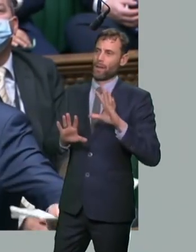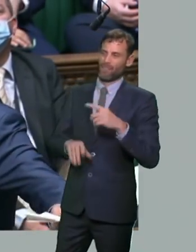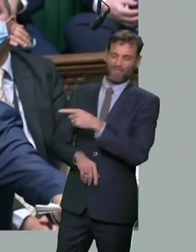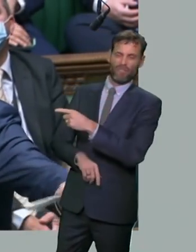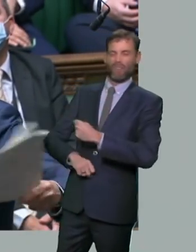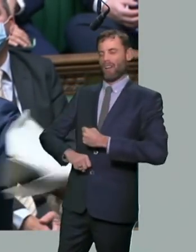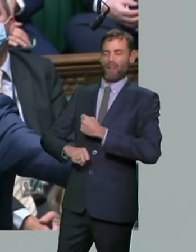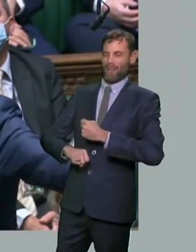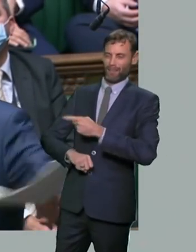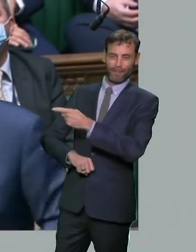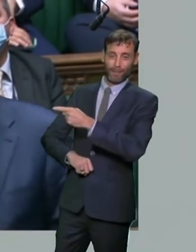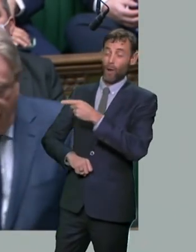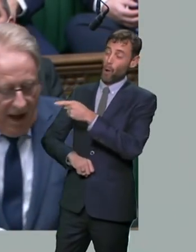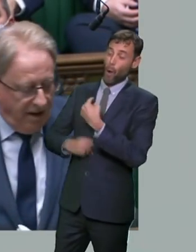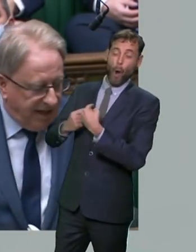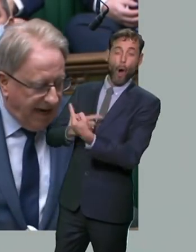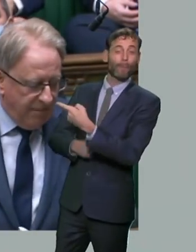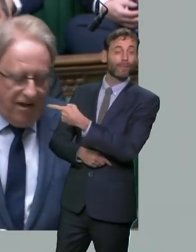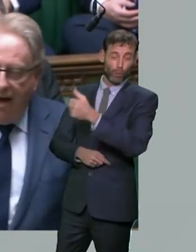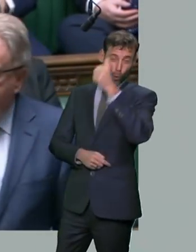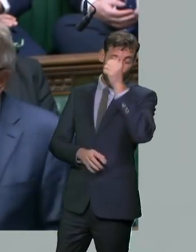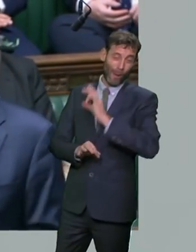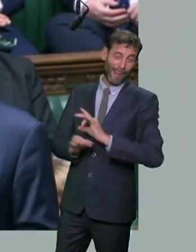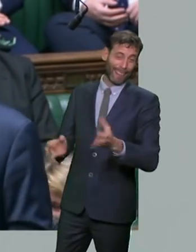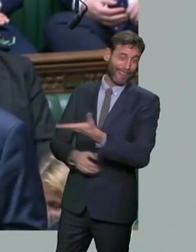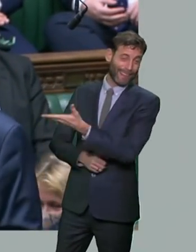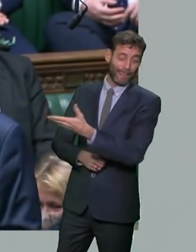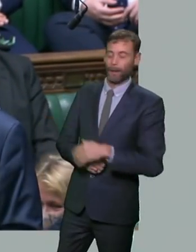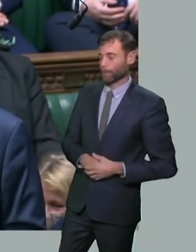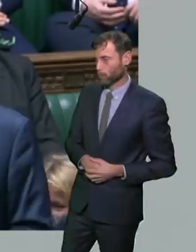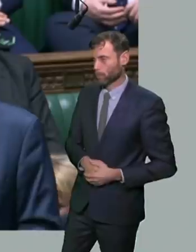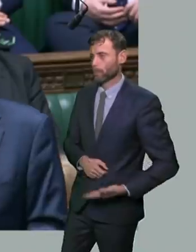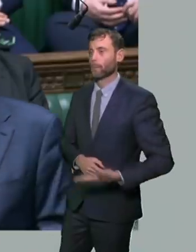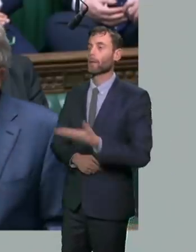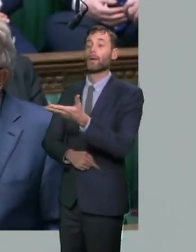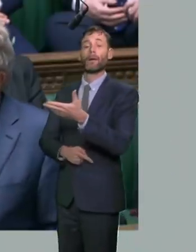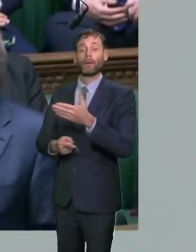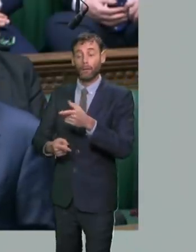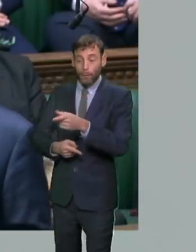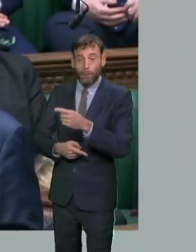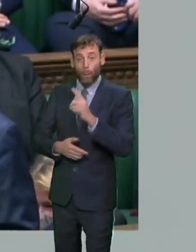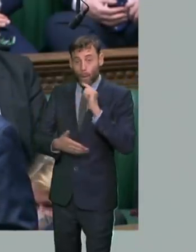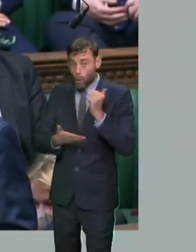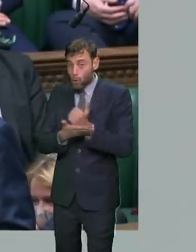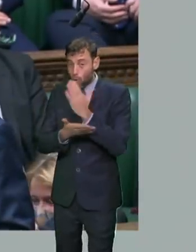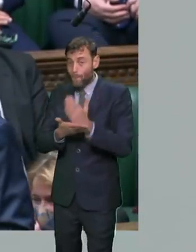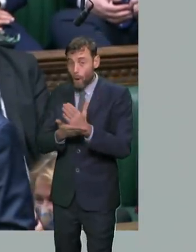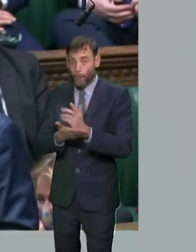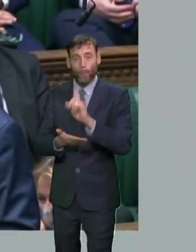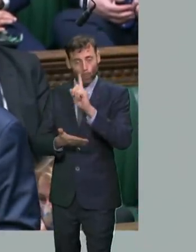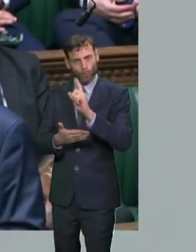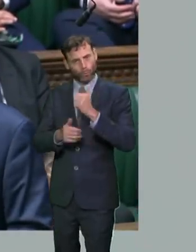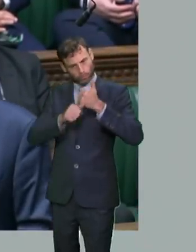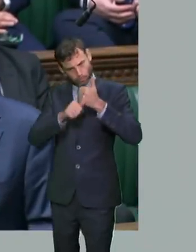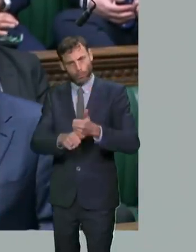The opposition know nothing as usual. Can my right honourable friend confirm that he will continue to implement our